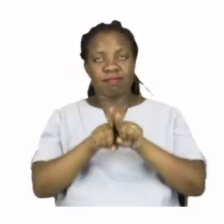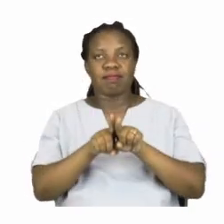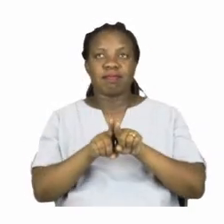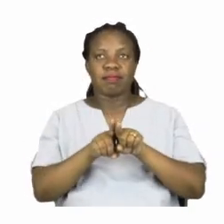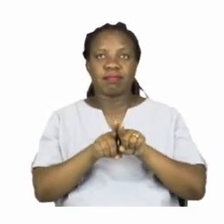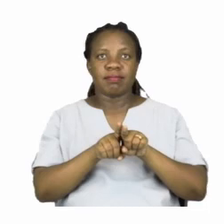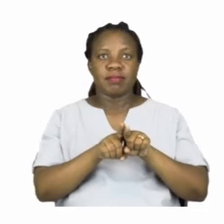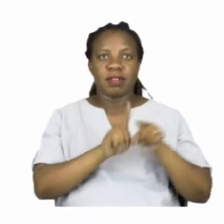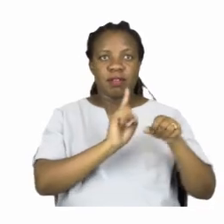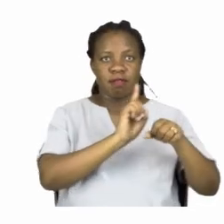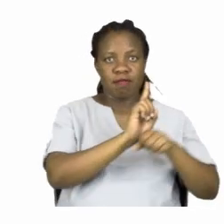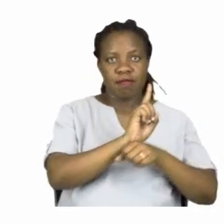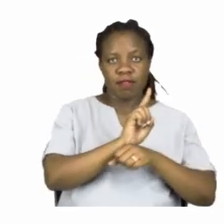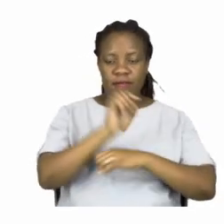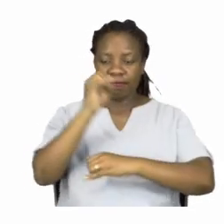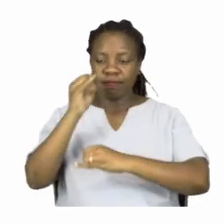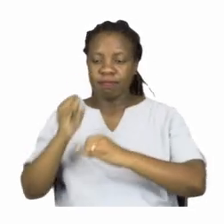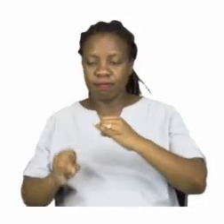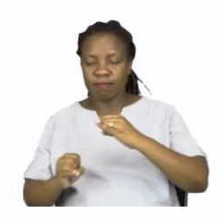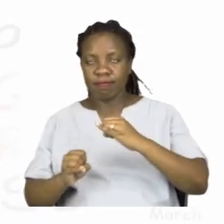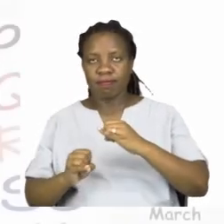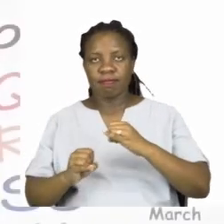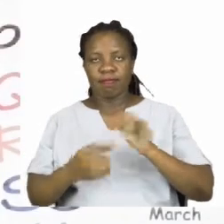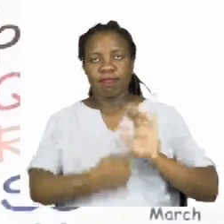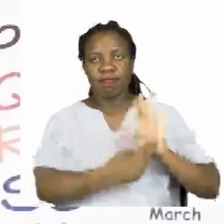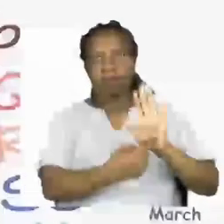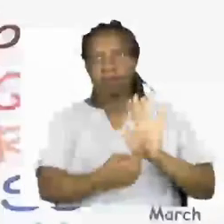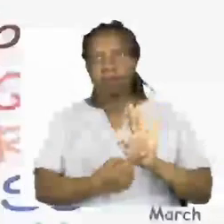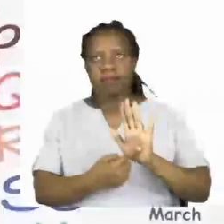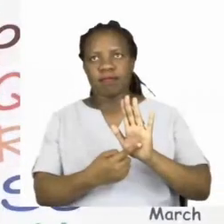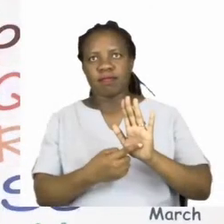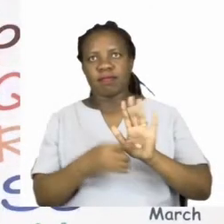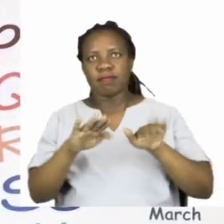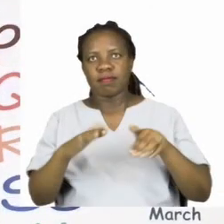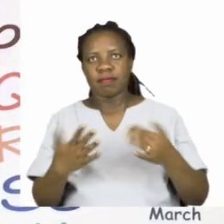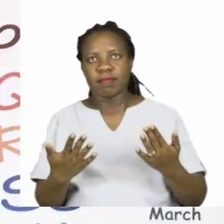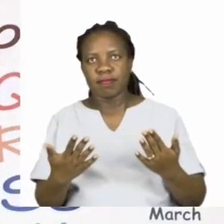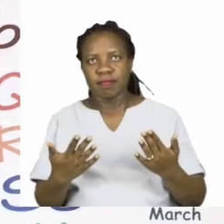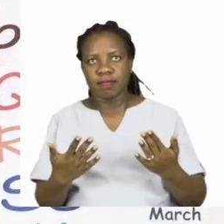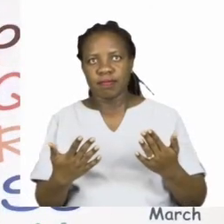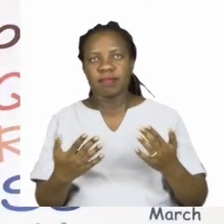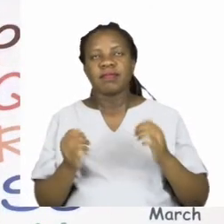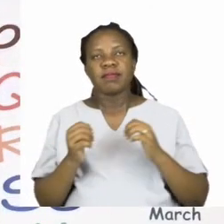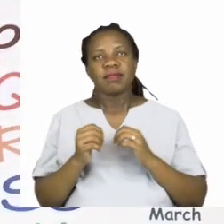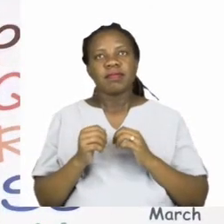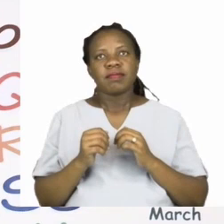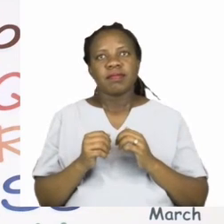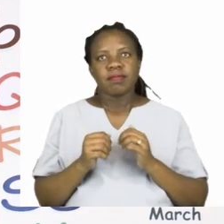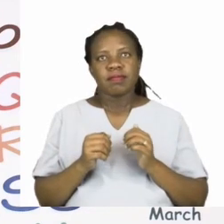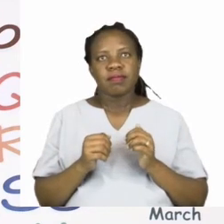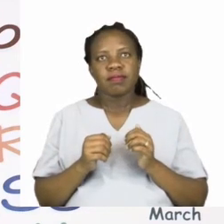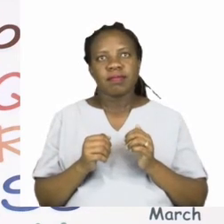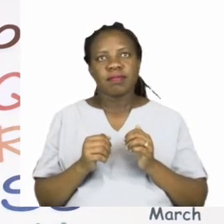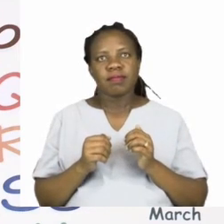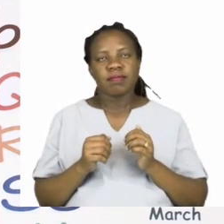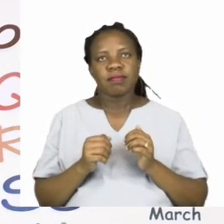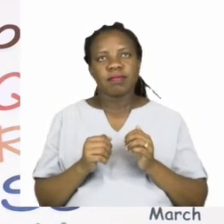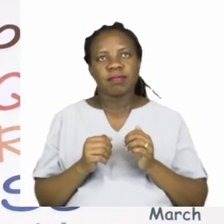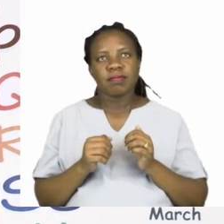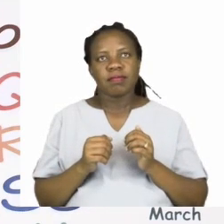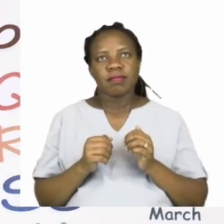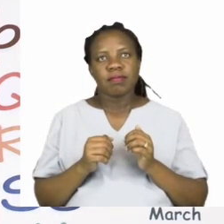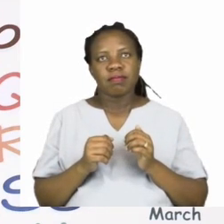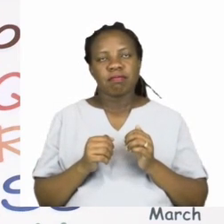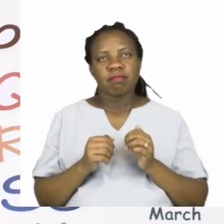ones. So, let's take a look at the board. Now, we already know our times tables. We have been doing them and you're doing a really